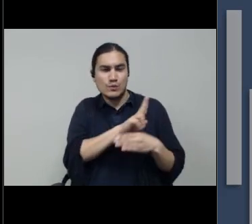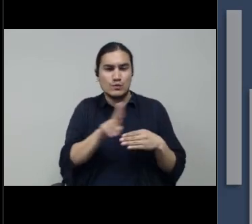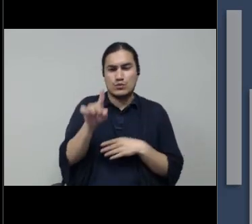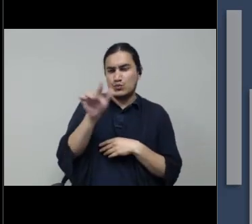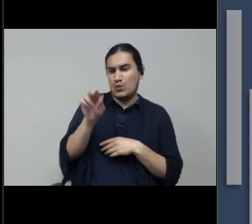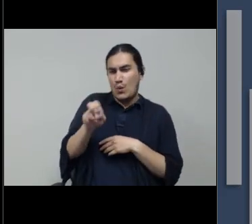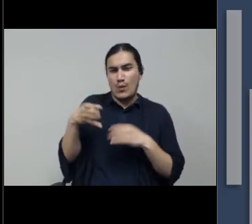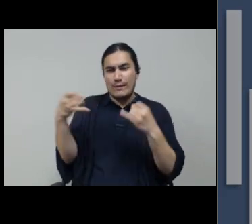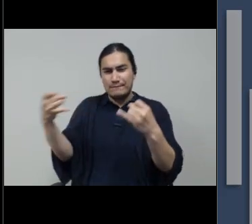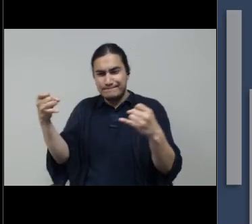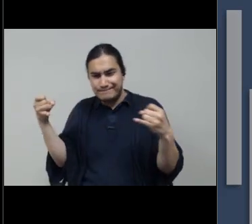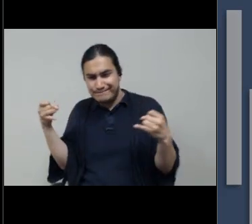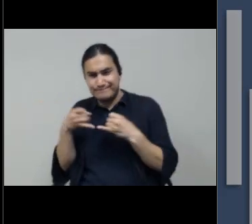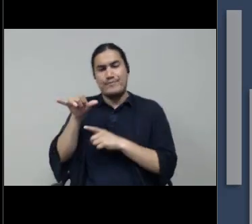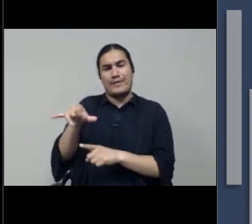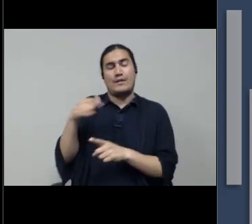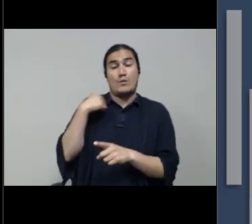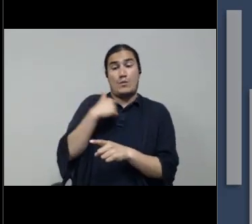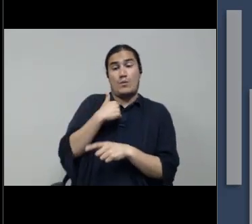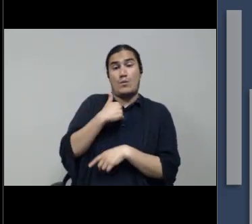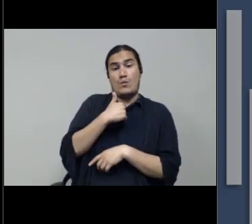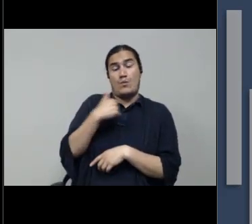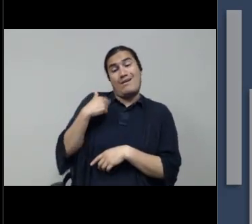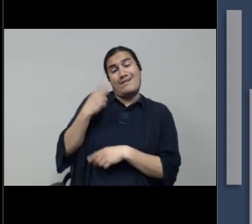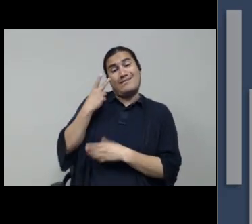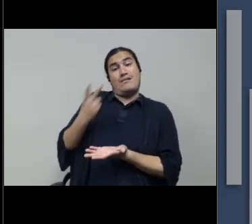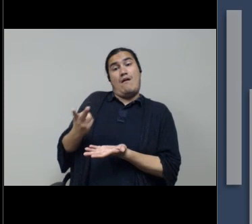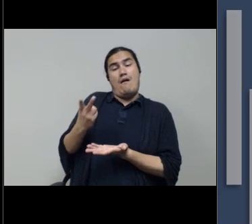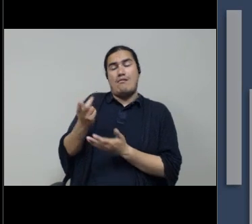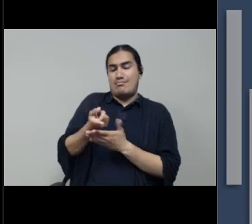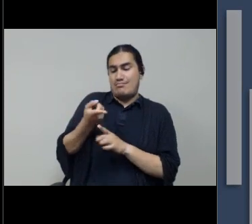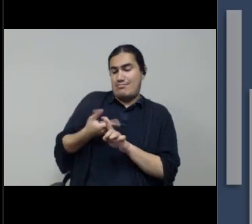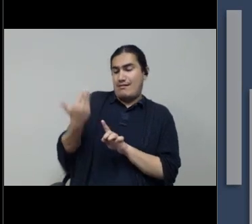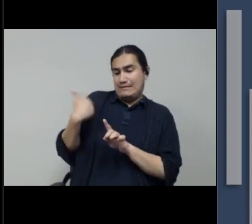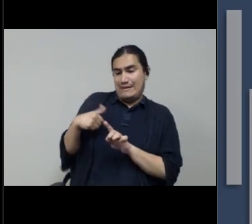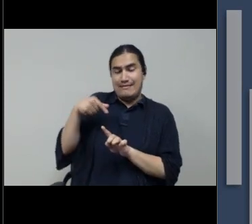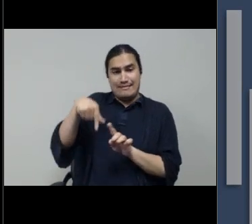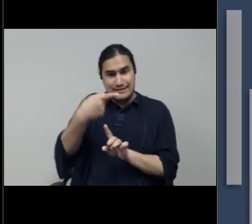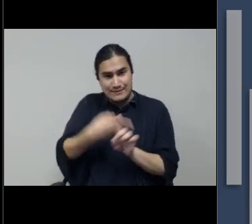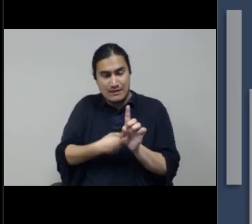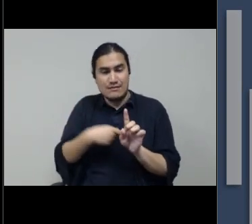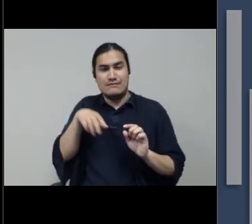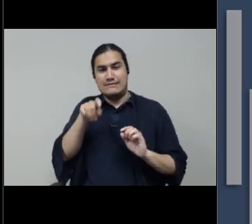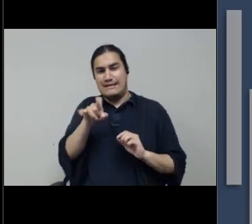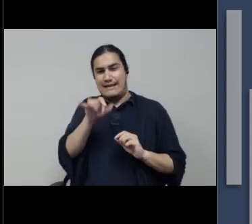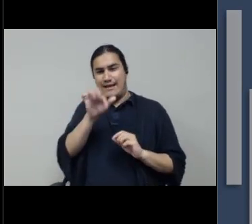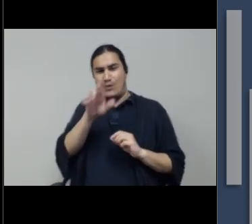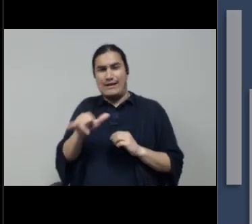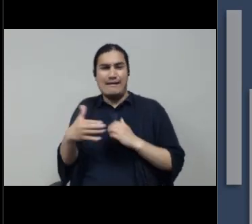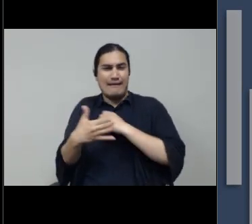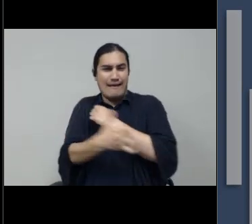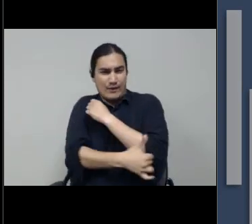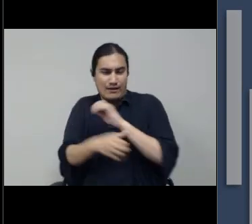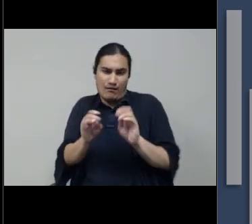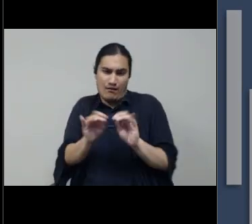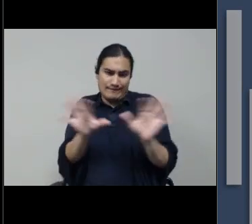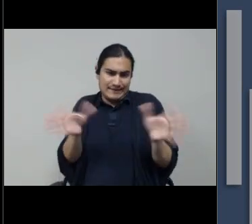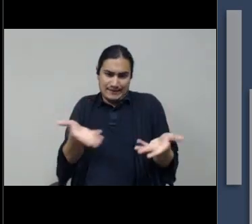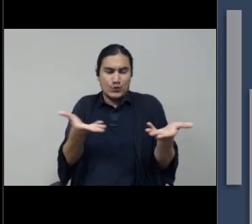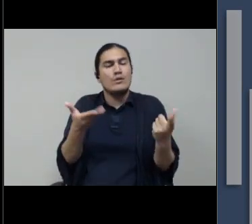saw, you know, last month and this month when we were in Tulare County, and then obviously here, is that